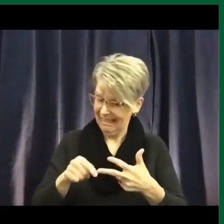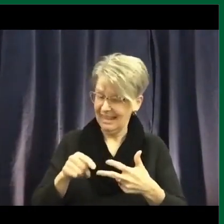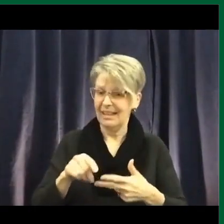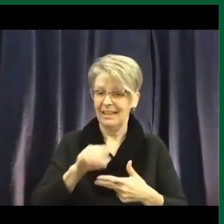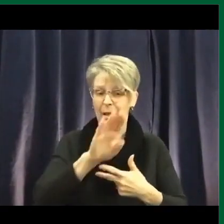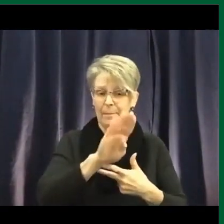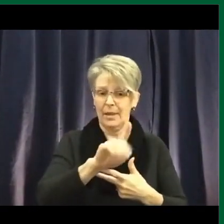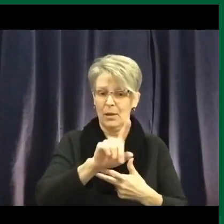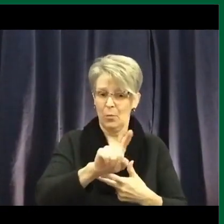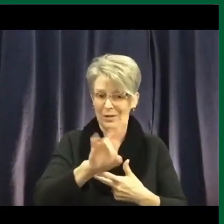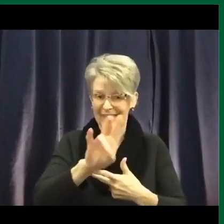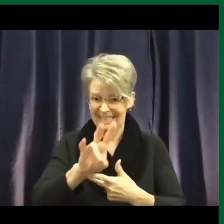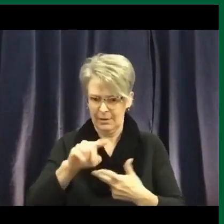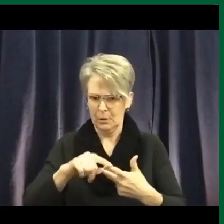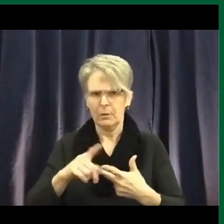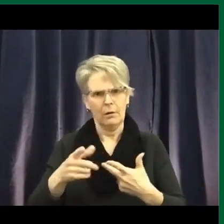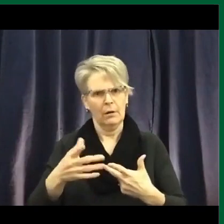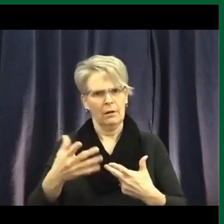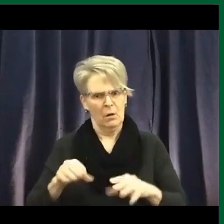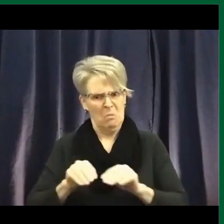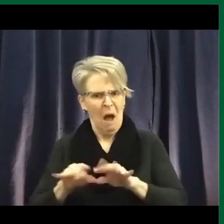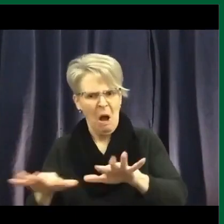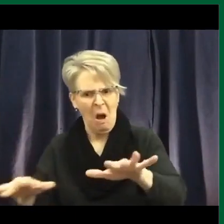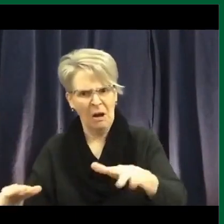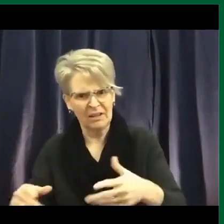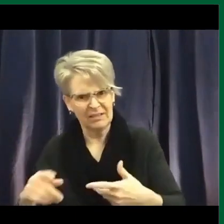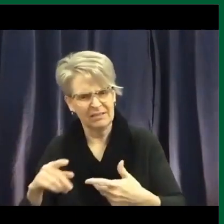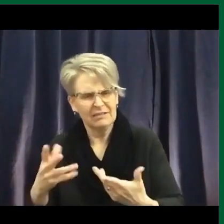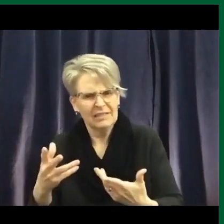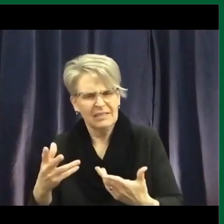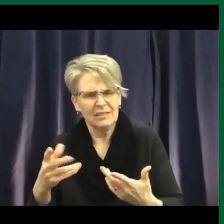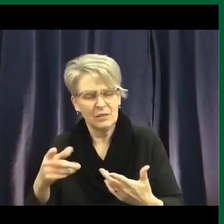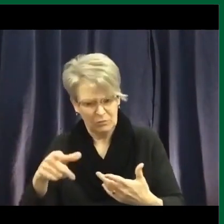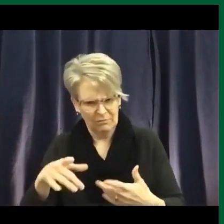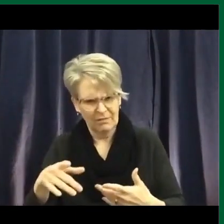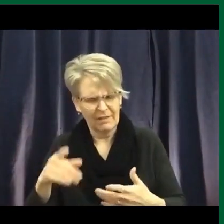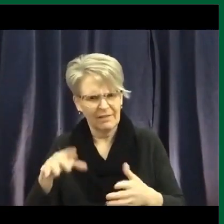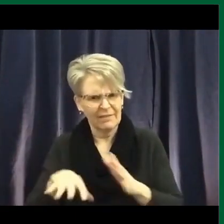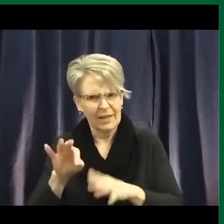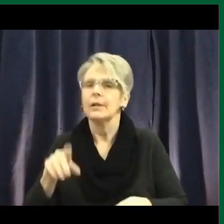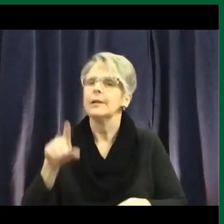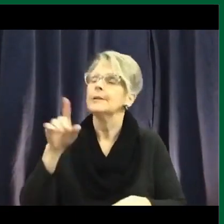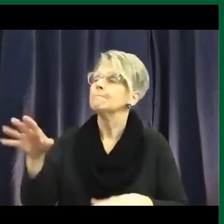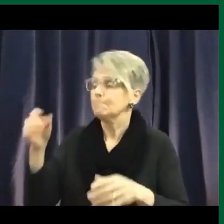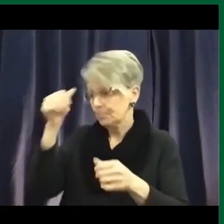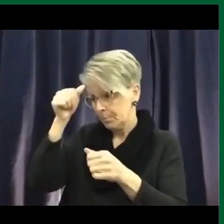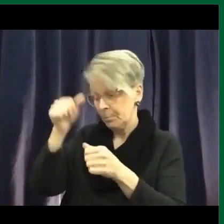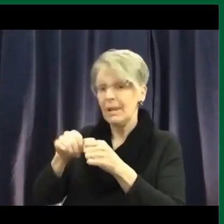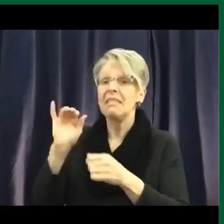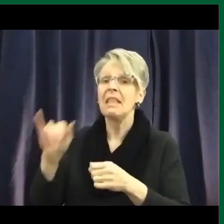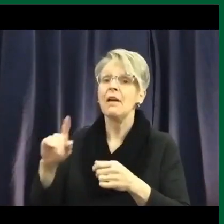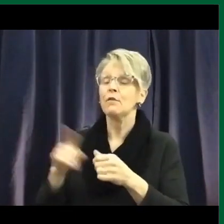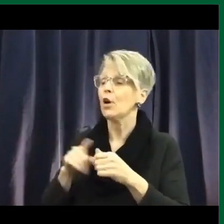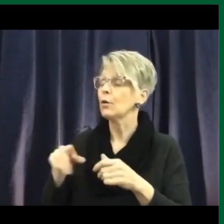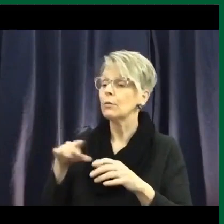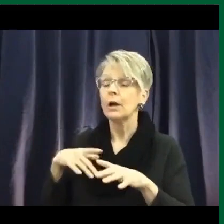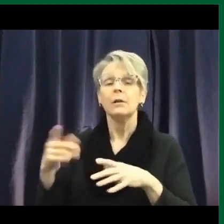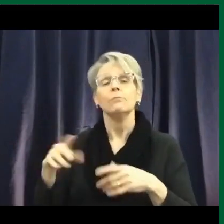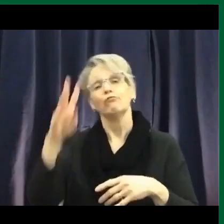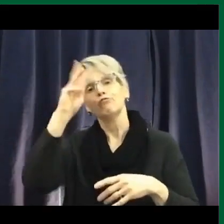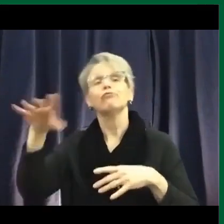B1117 might actually be in the province? So we have to remember that the initial sampling was not random sampling. It